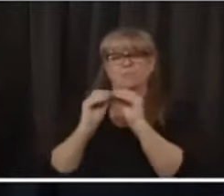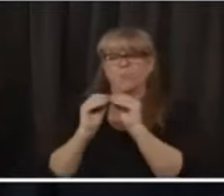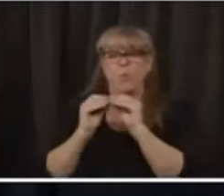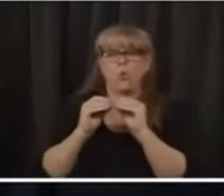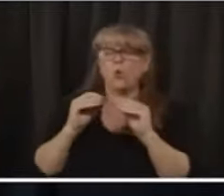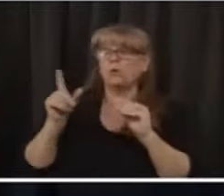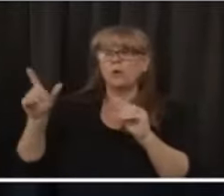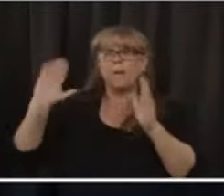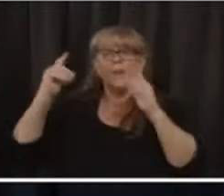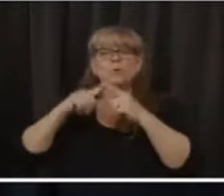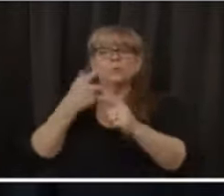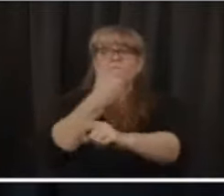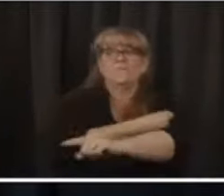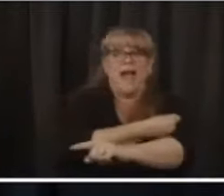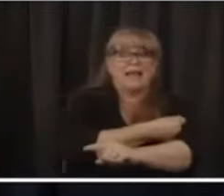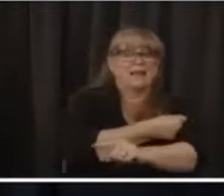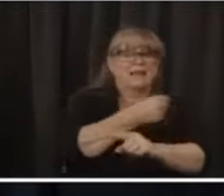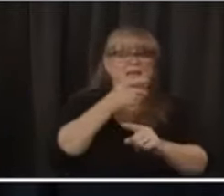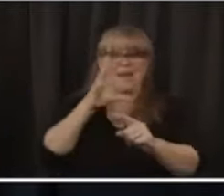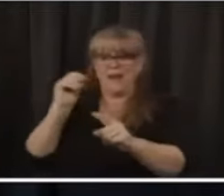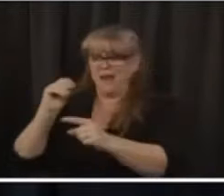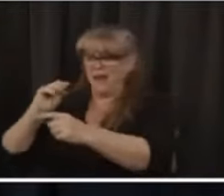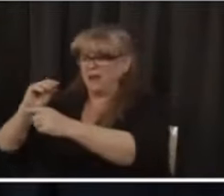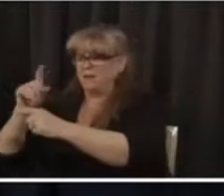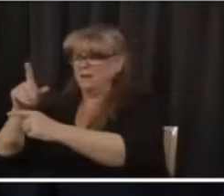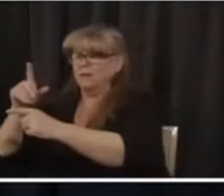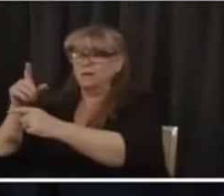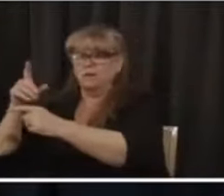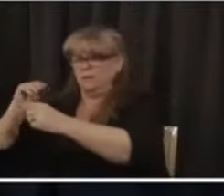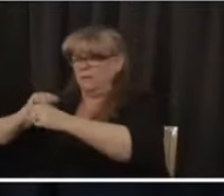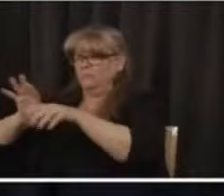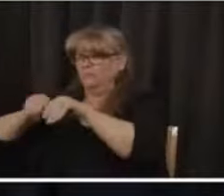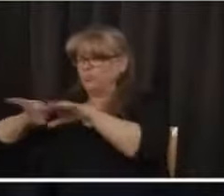really how we can act to protect our own communities that we live in.